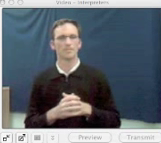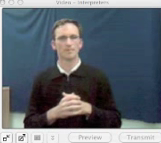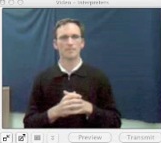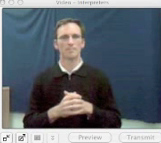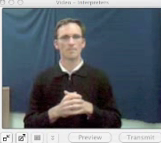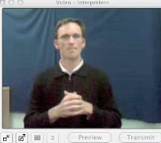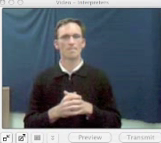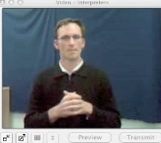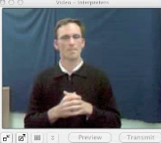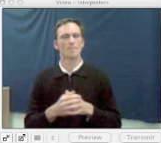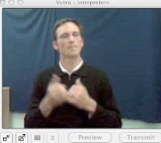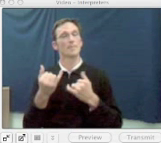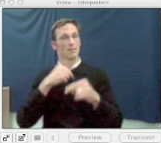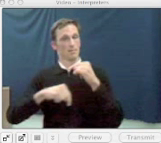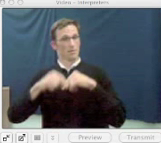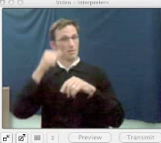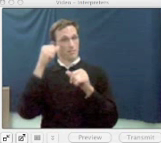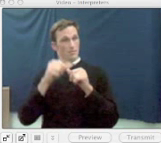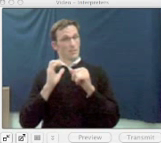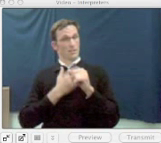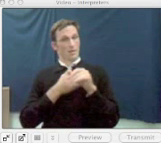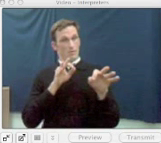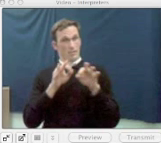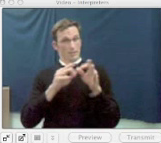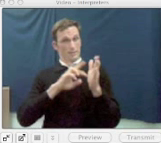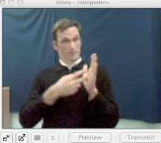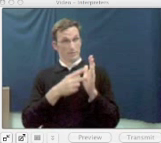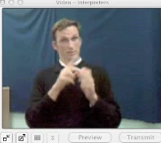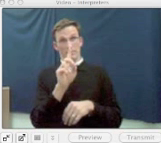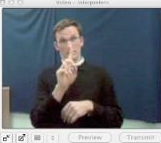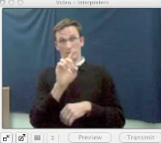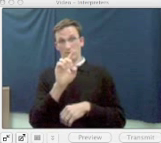Going back to our definition of demand, the demand in this